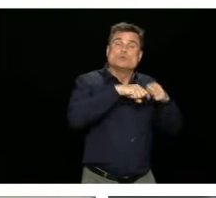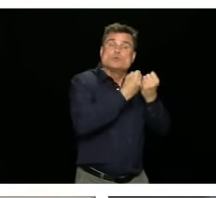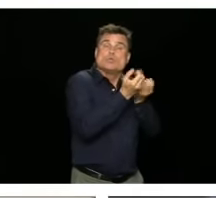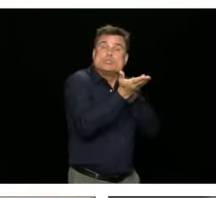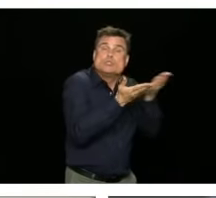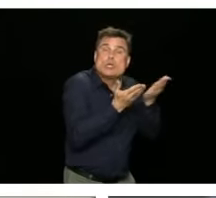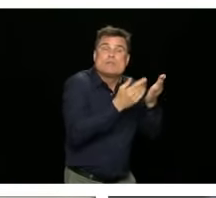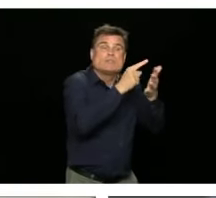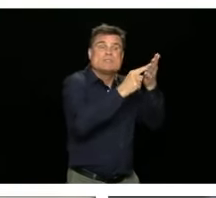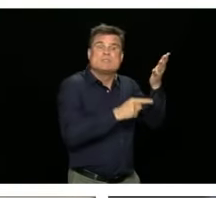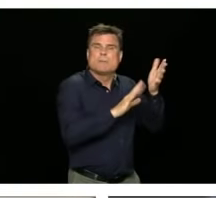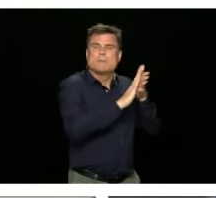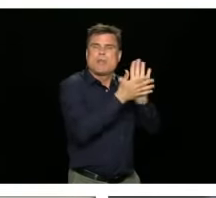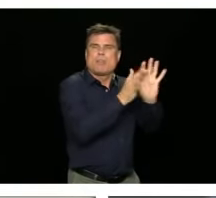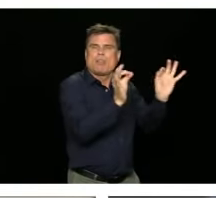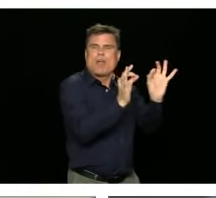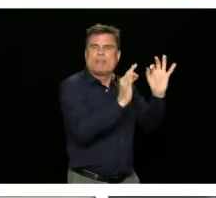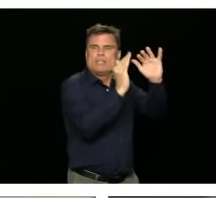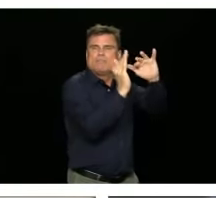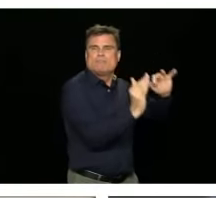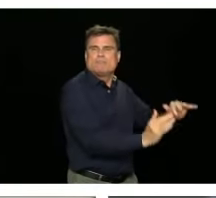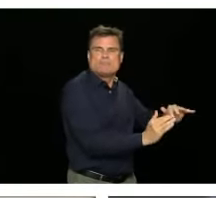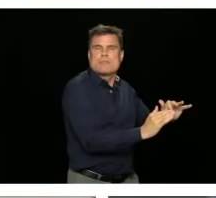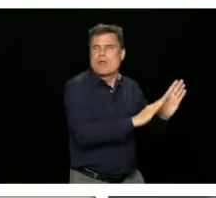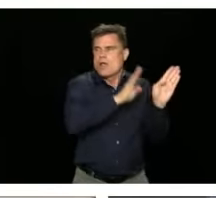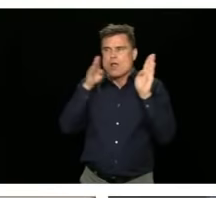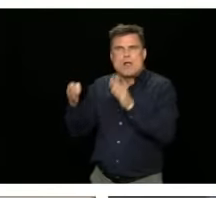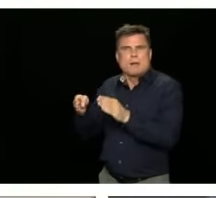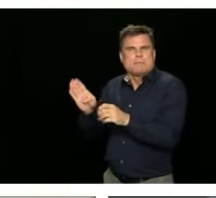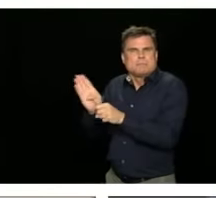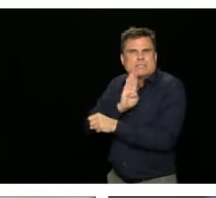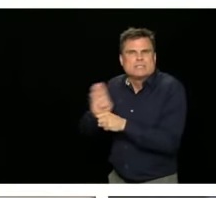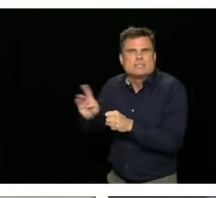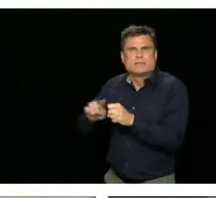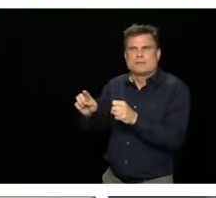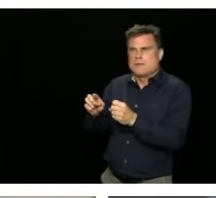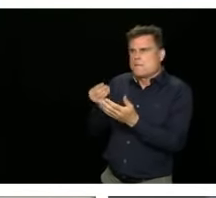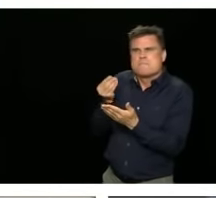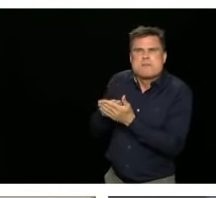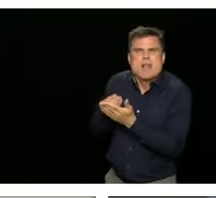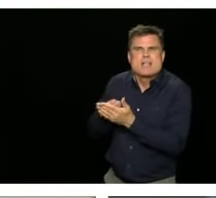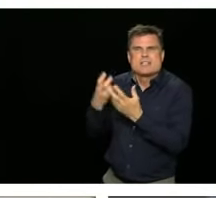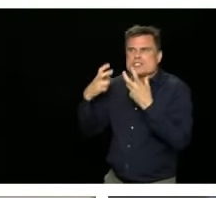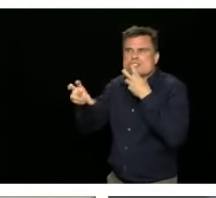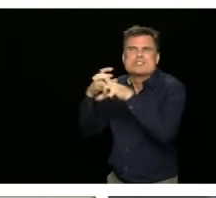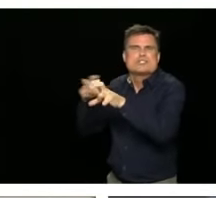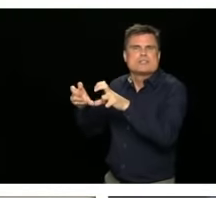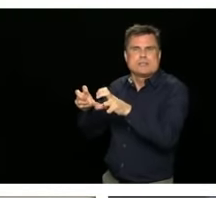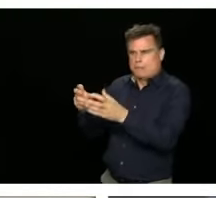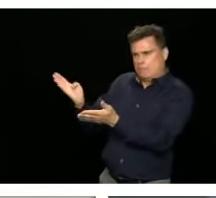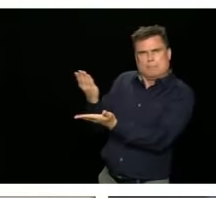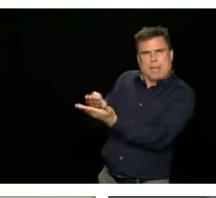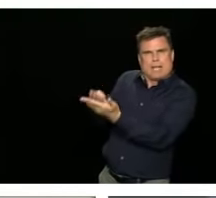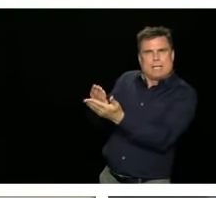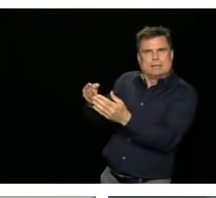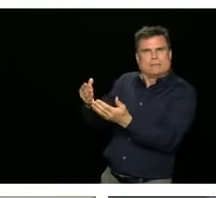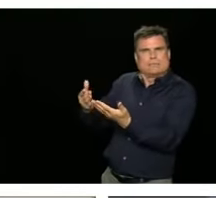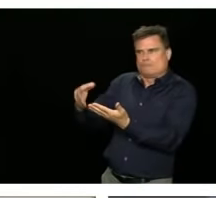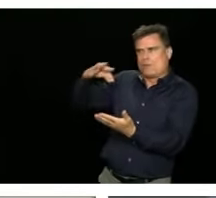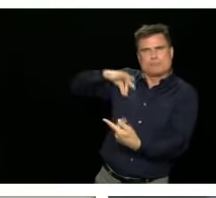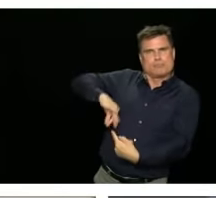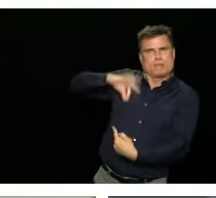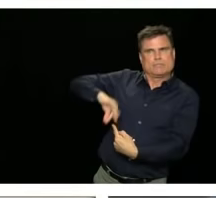have a conversation about how these systems that lead to social equity, and we know there's a positive